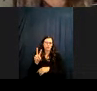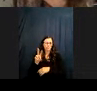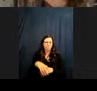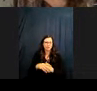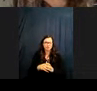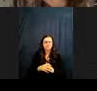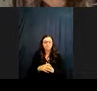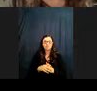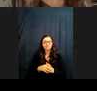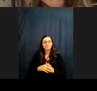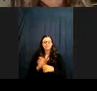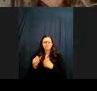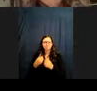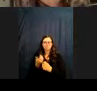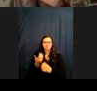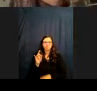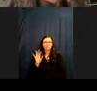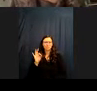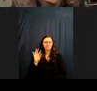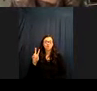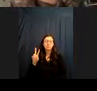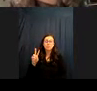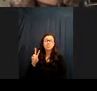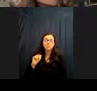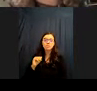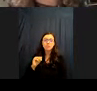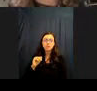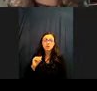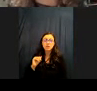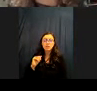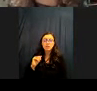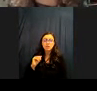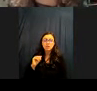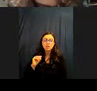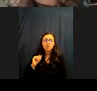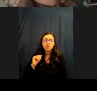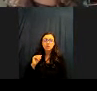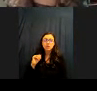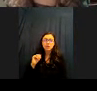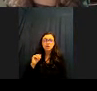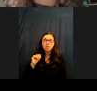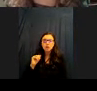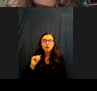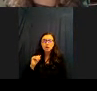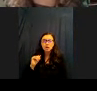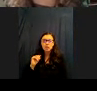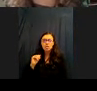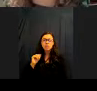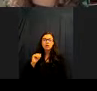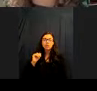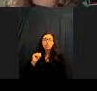1892. Hold on, Elizabeth, the ASL interpreter is moving your hands. So can you